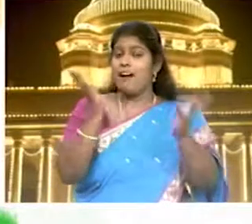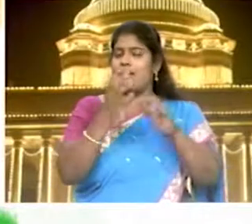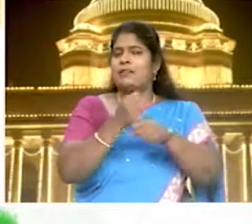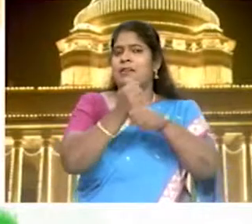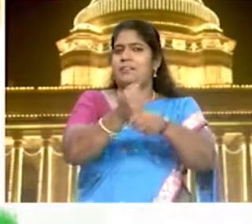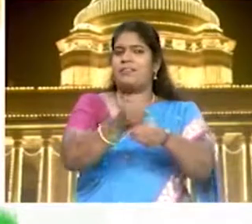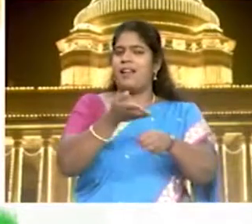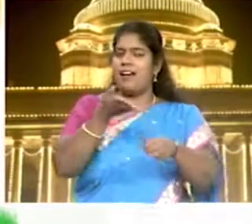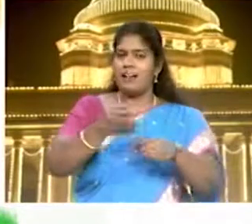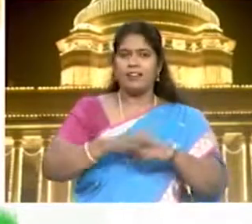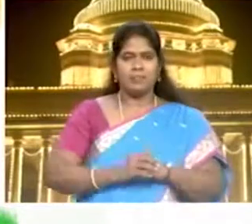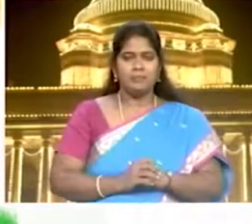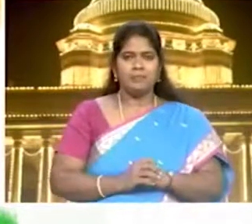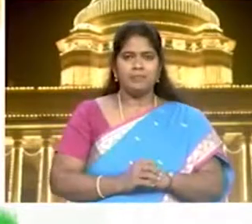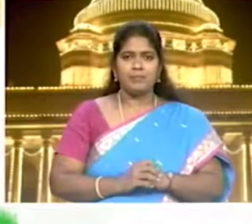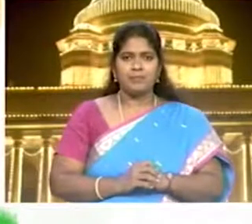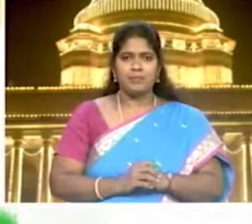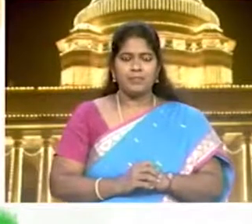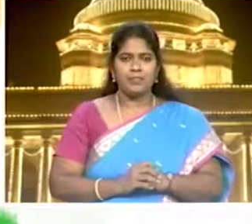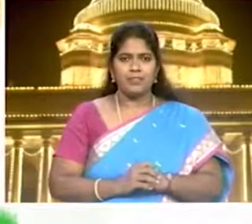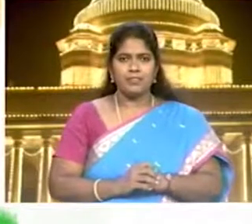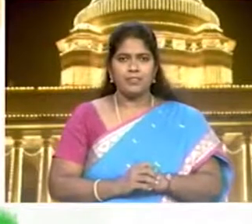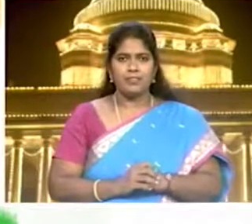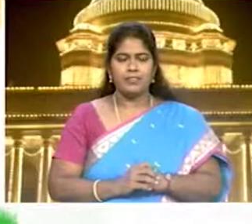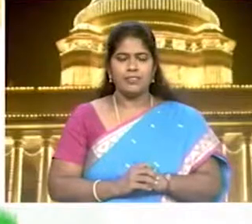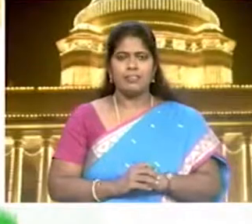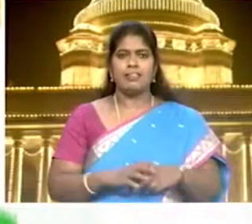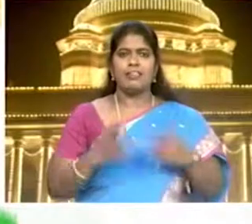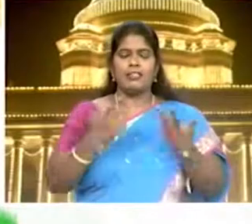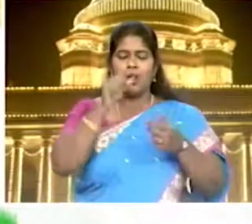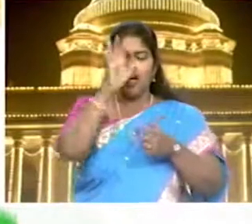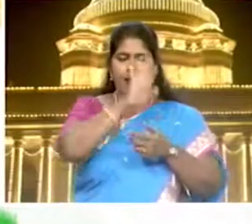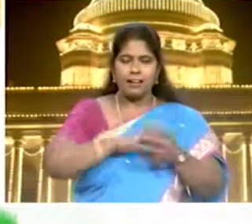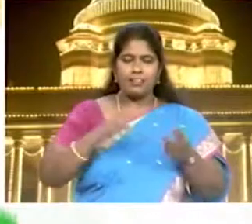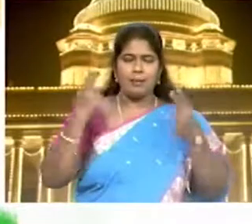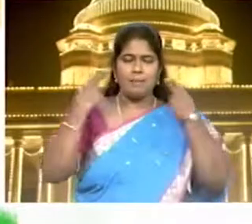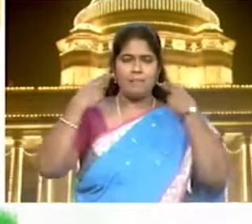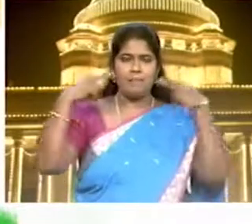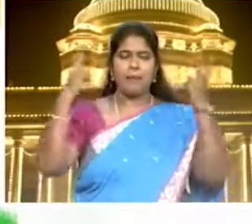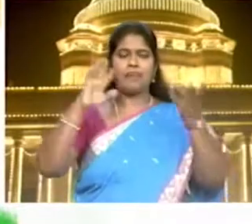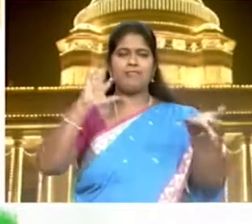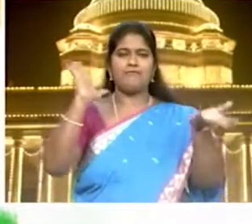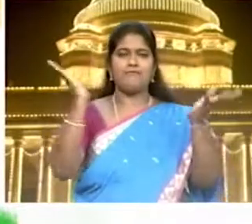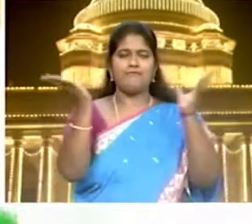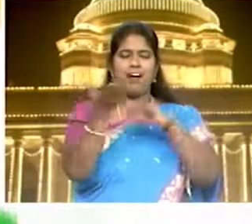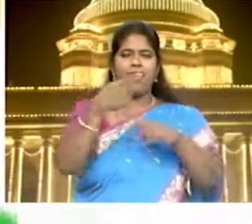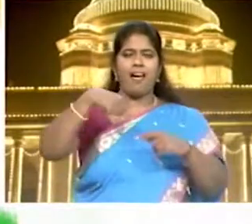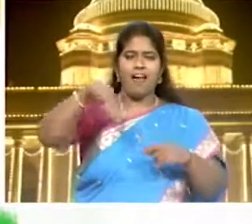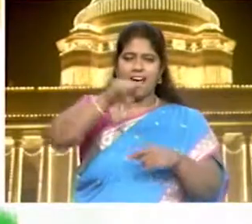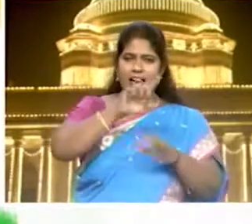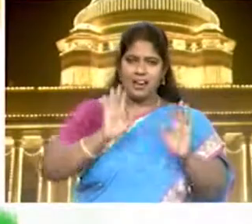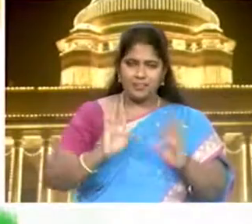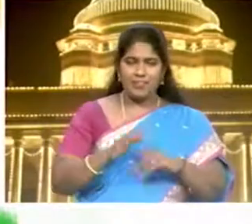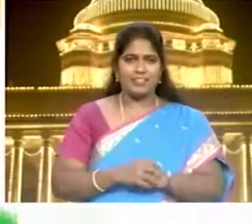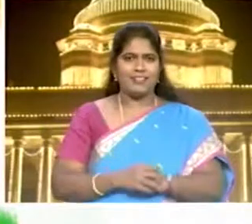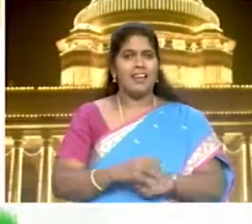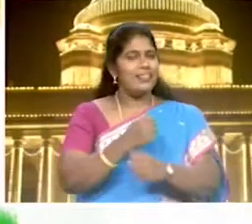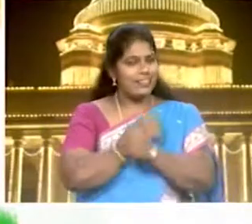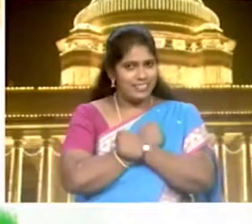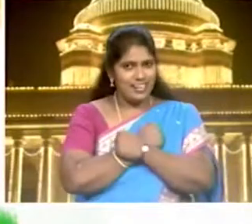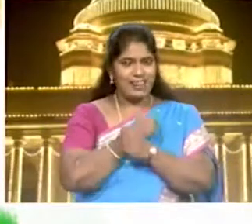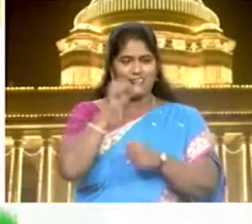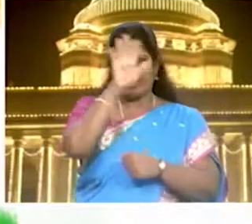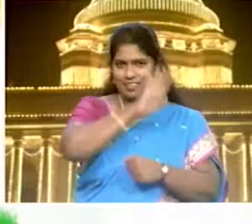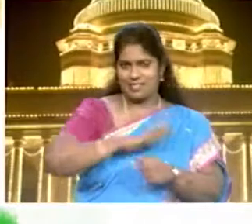Their popularity is on the rise all over the globe. Dear fellow citizens, our beloved country